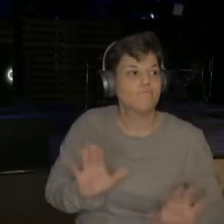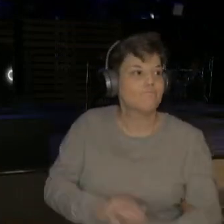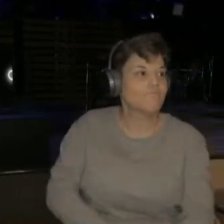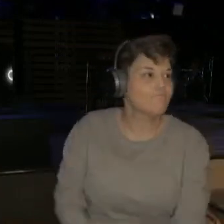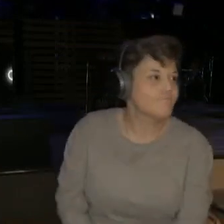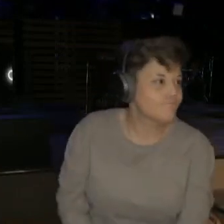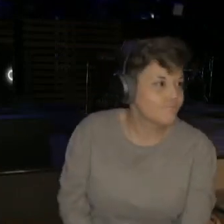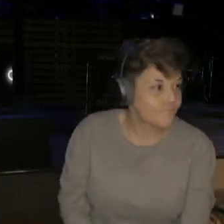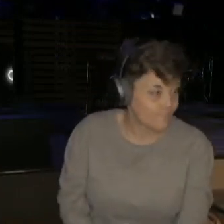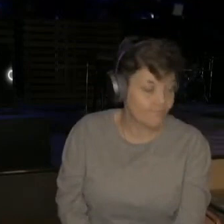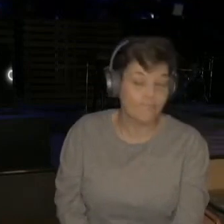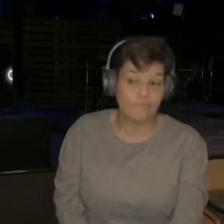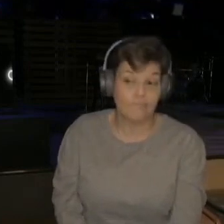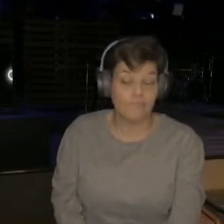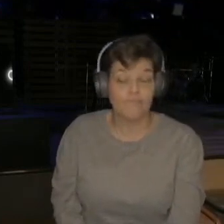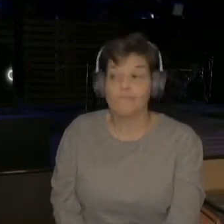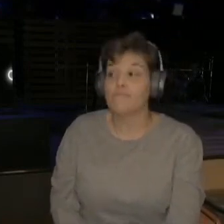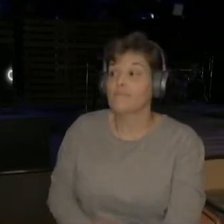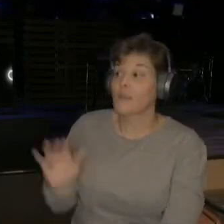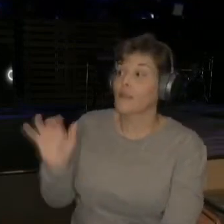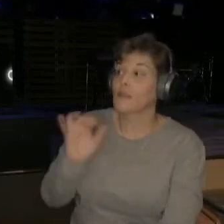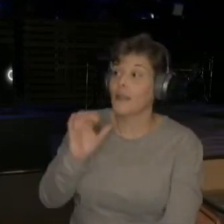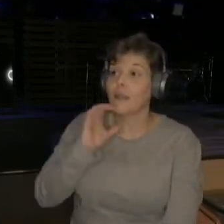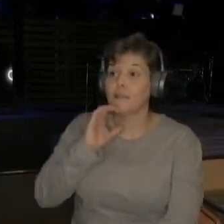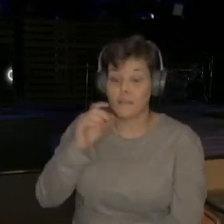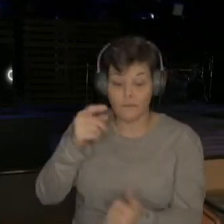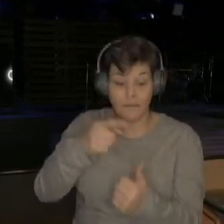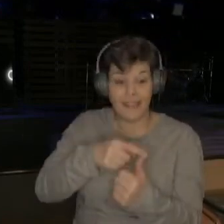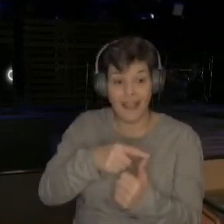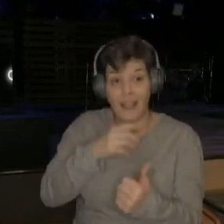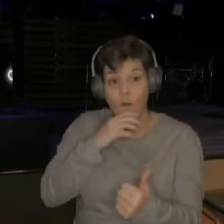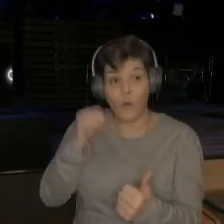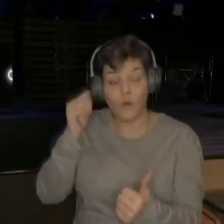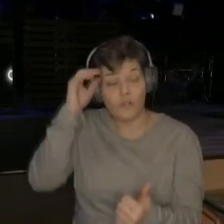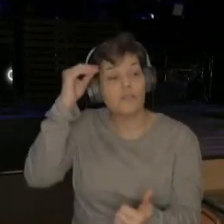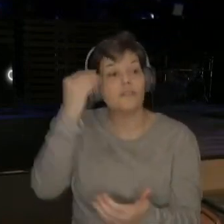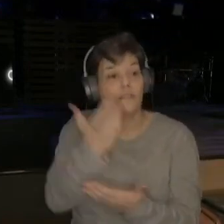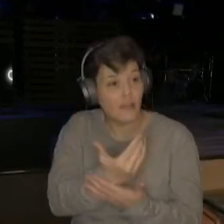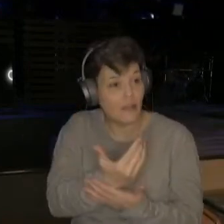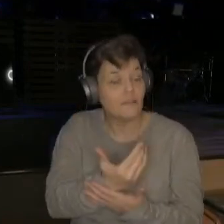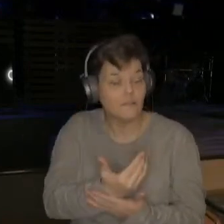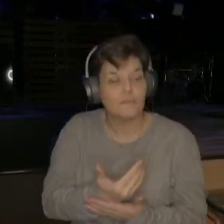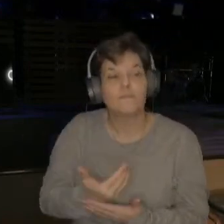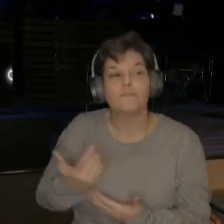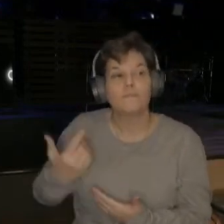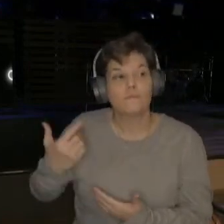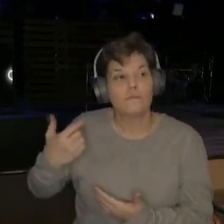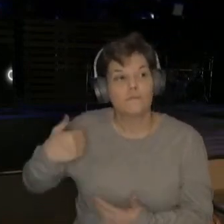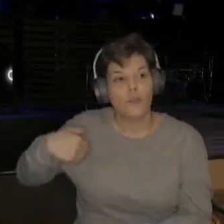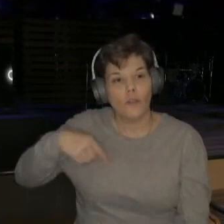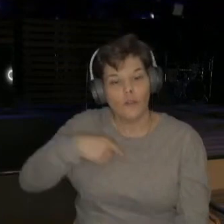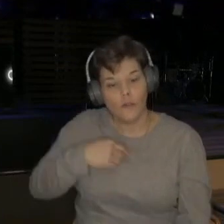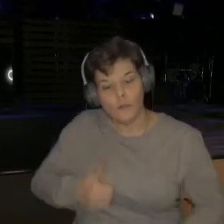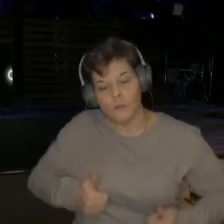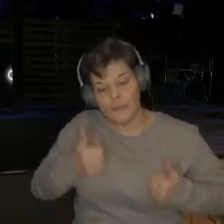Like the older son, we live in a culture that weighs heavily upon the narrative of earning